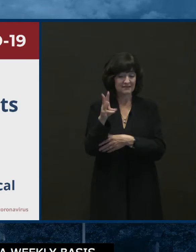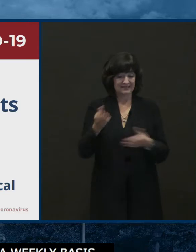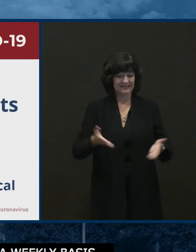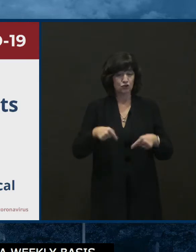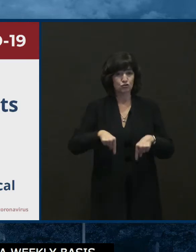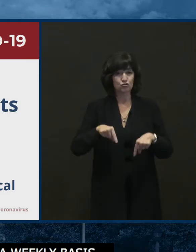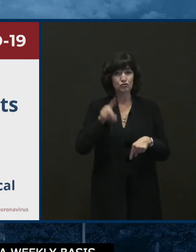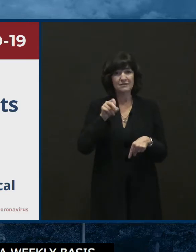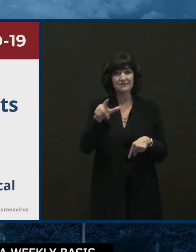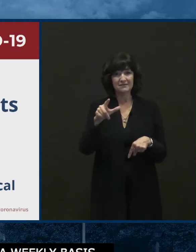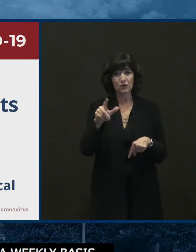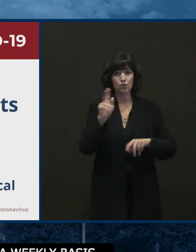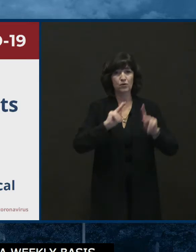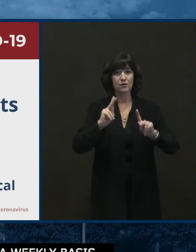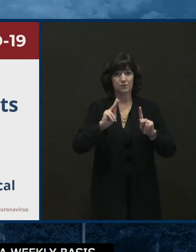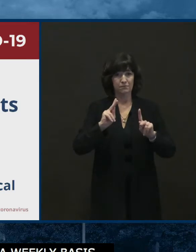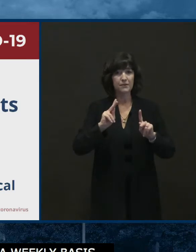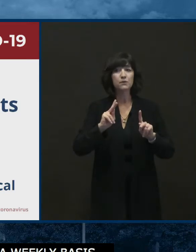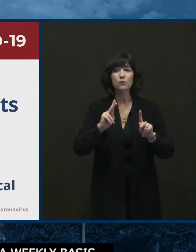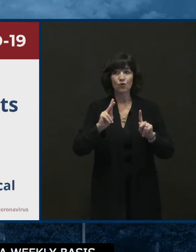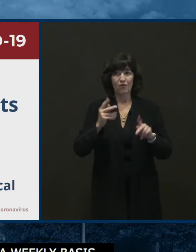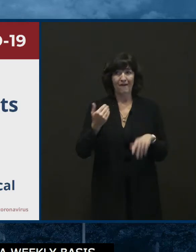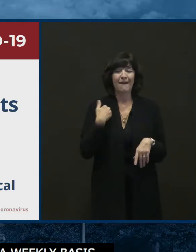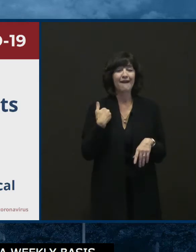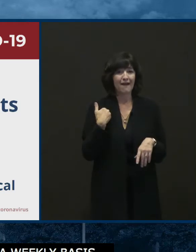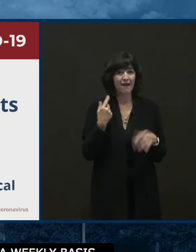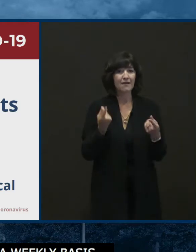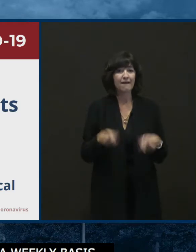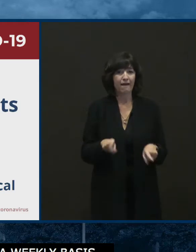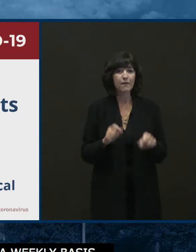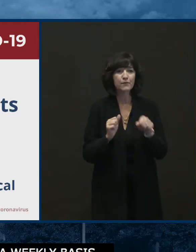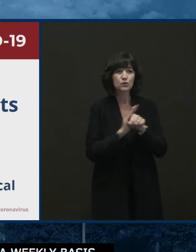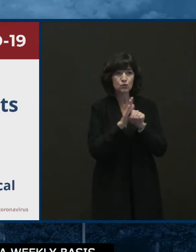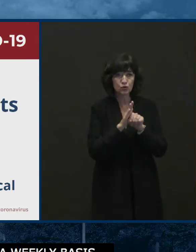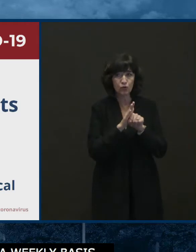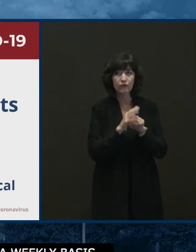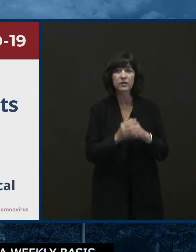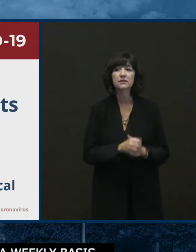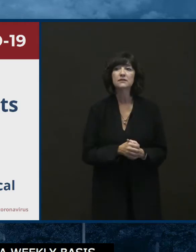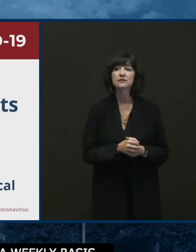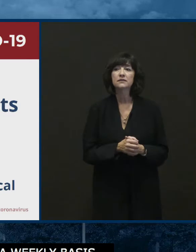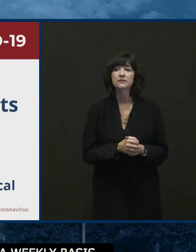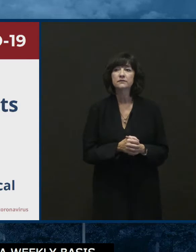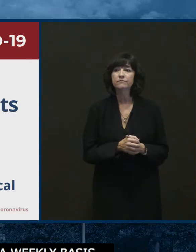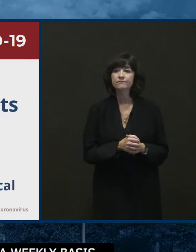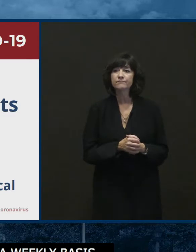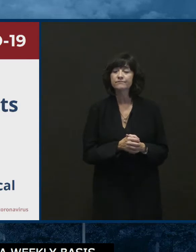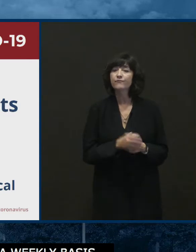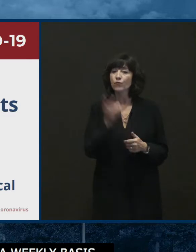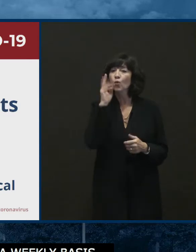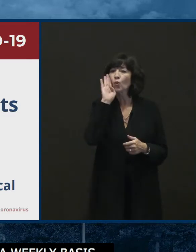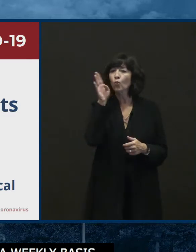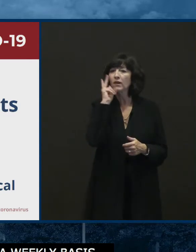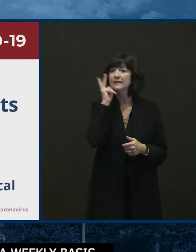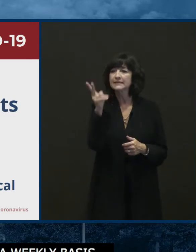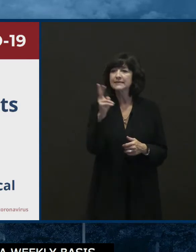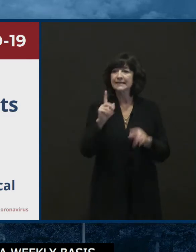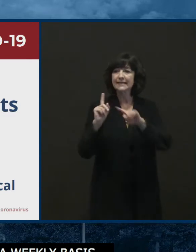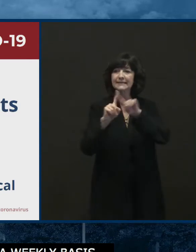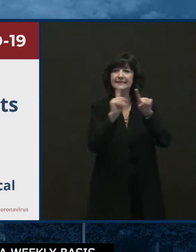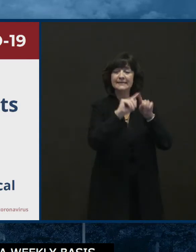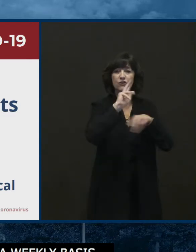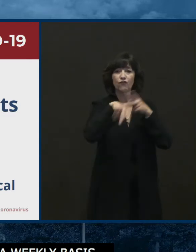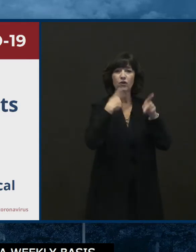276,000 negative tests, and we'll see a different calculation of the total testing